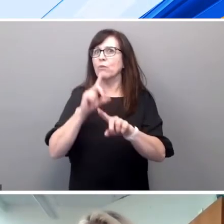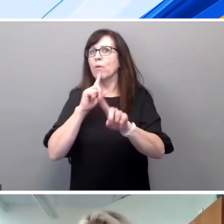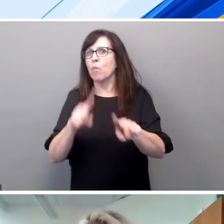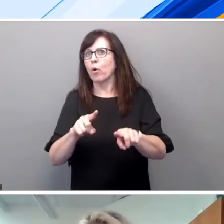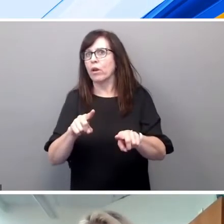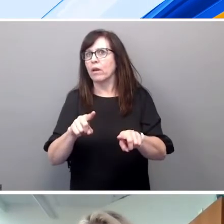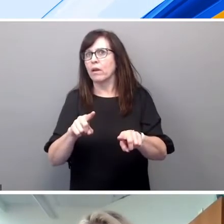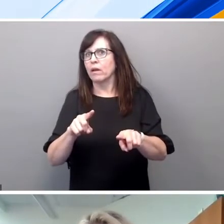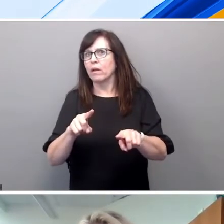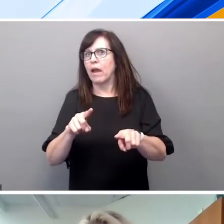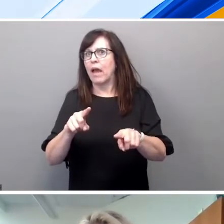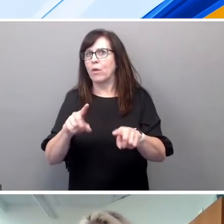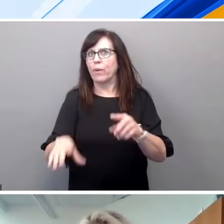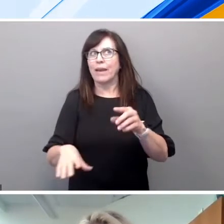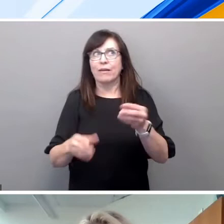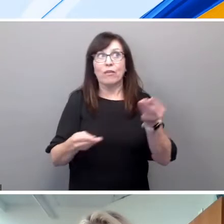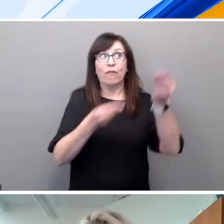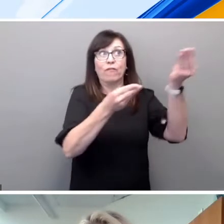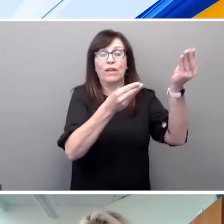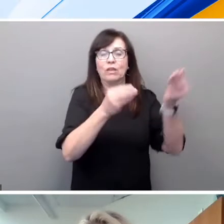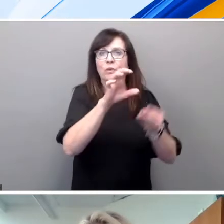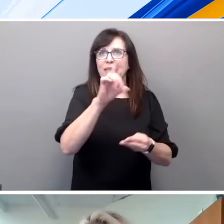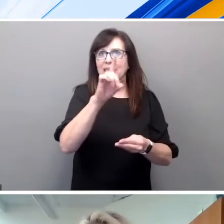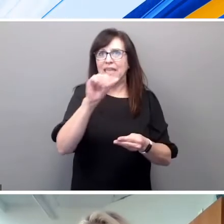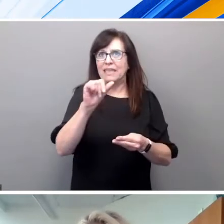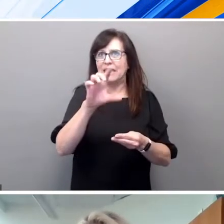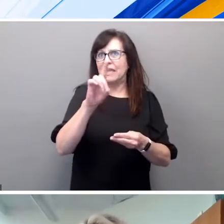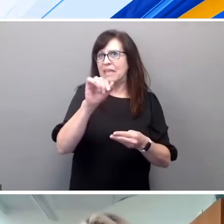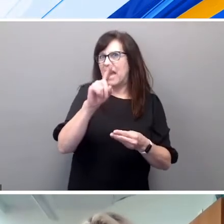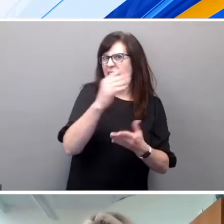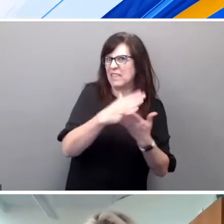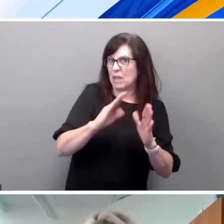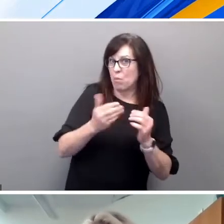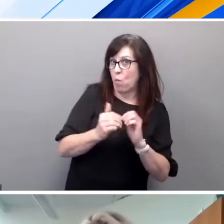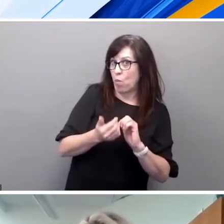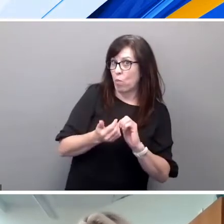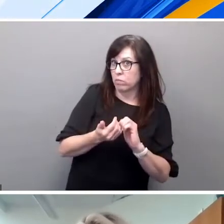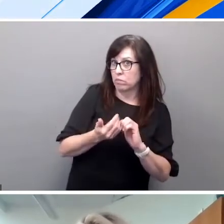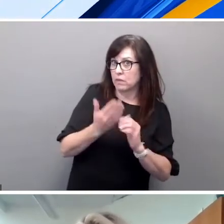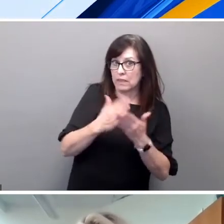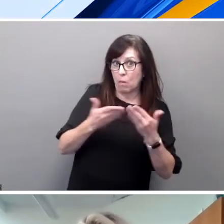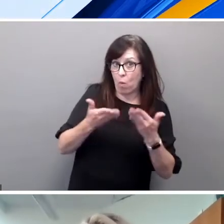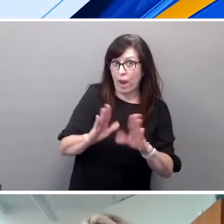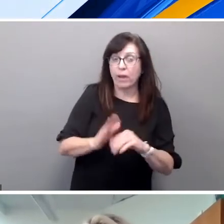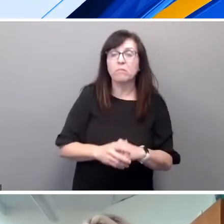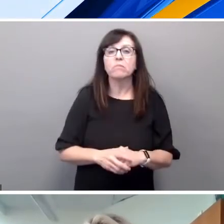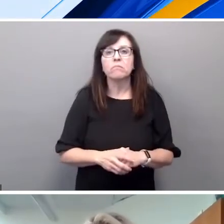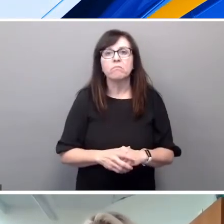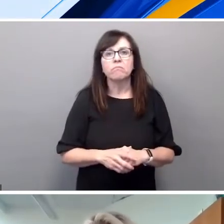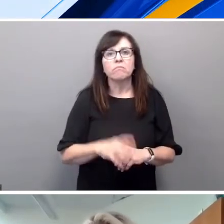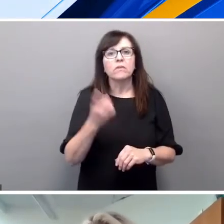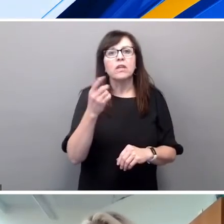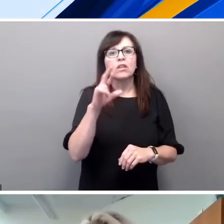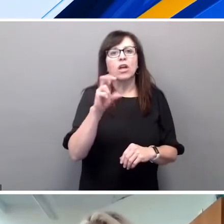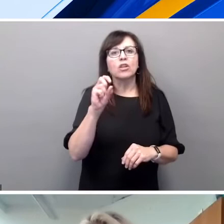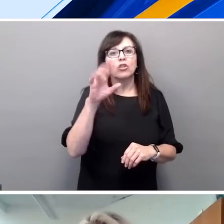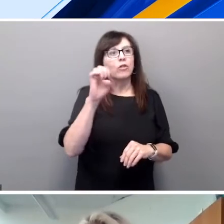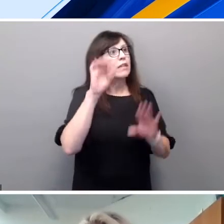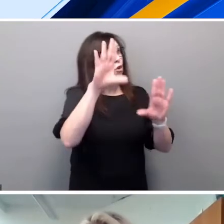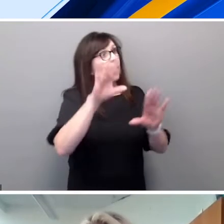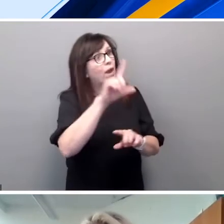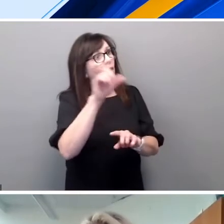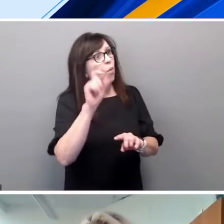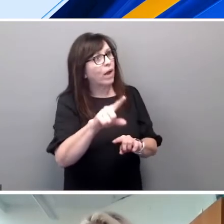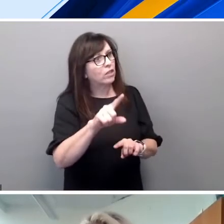feed into the CDC data in some way. Hope Yes, that makes sense. unfortunately, yeah, Thanks. that's a great question, Julia.